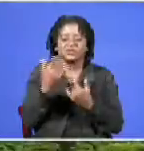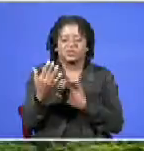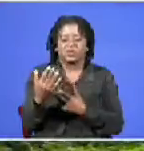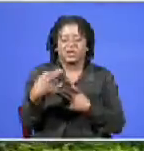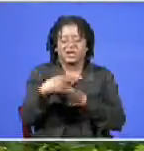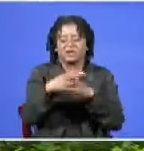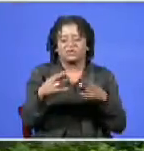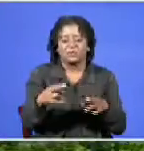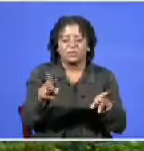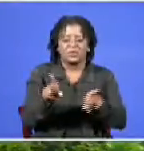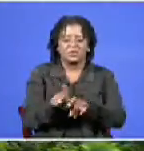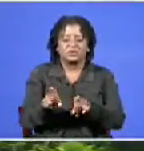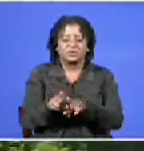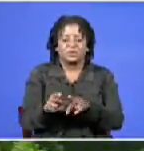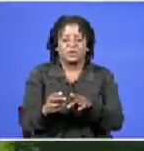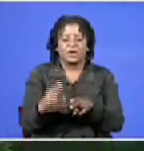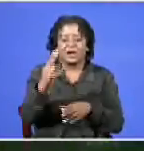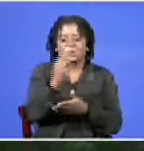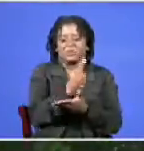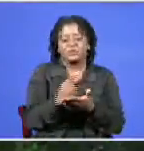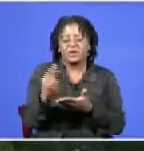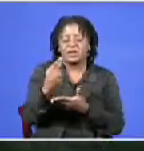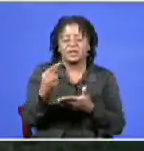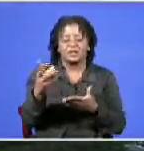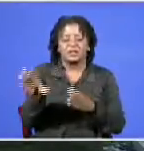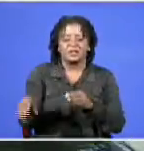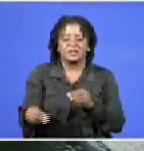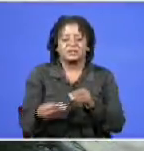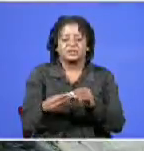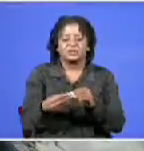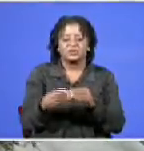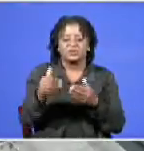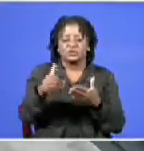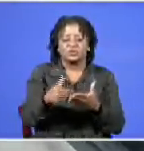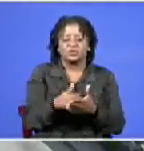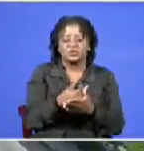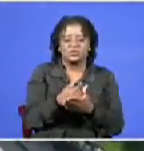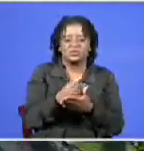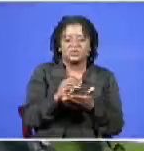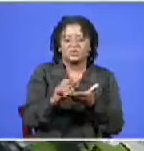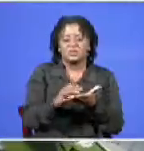upgrade and installation of a new digital x-ray and a digital fluoroscopy